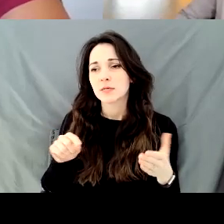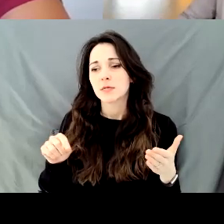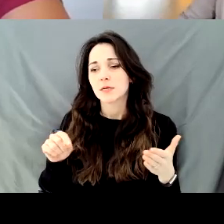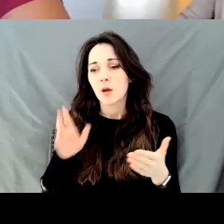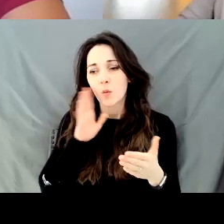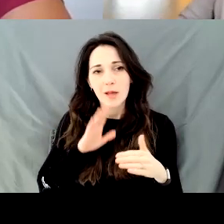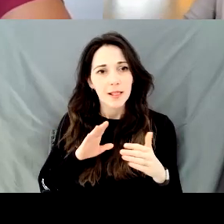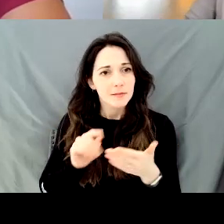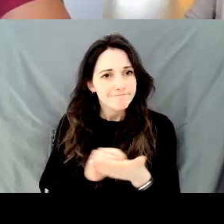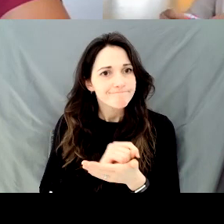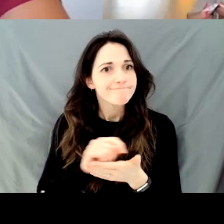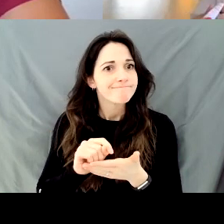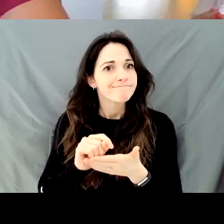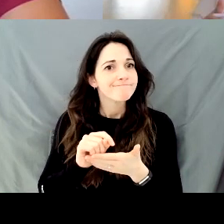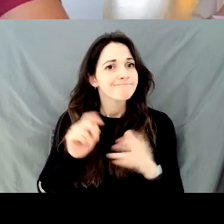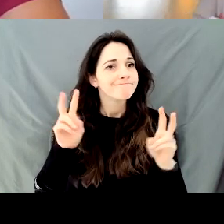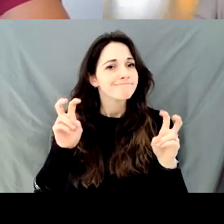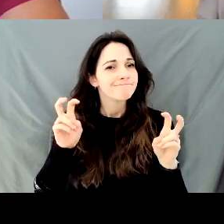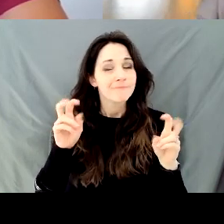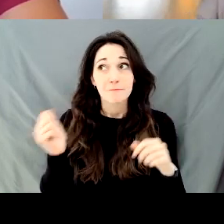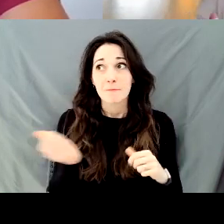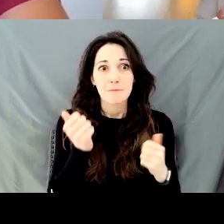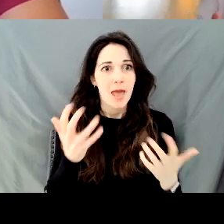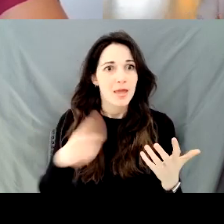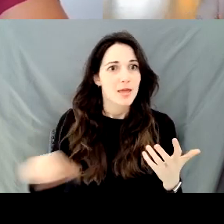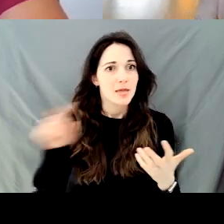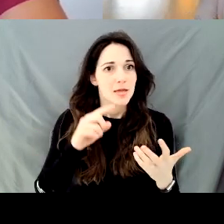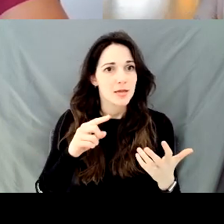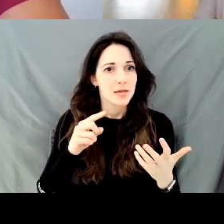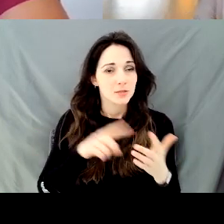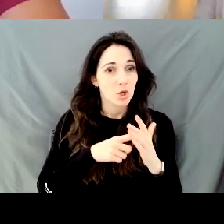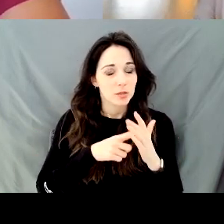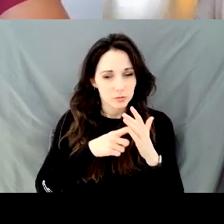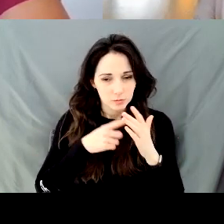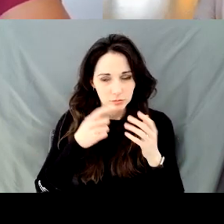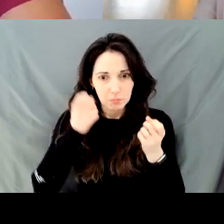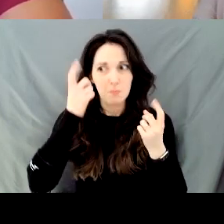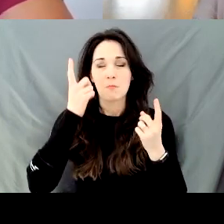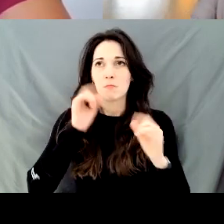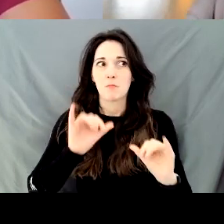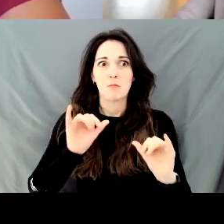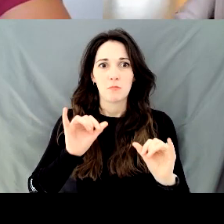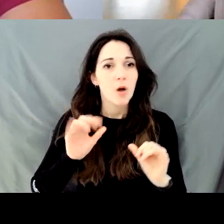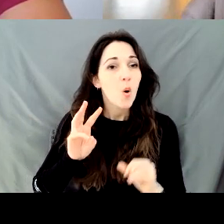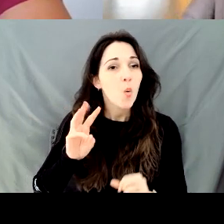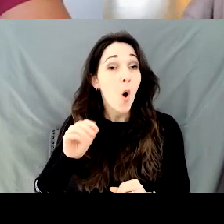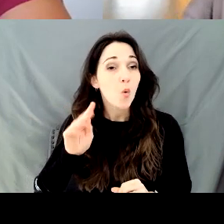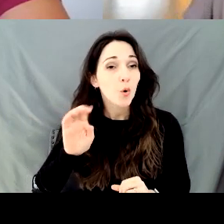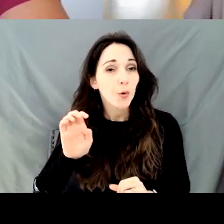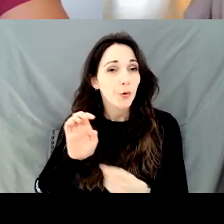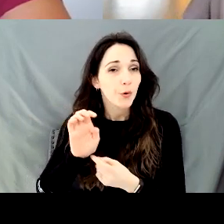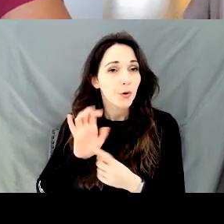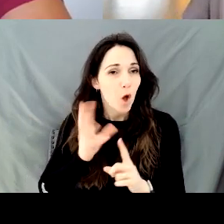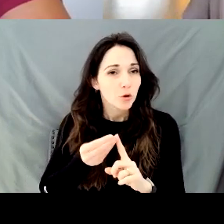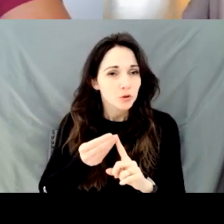people waking up and like wokeness is a thing, and people educating themselves, which I think is